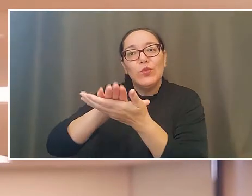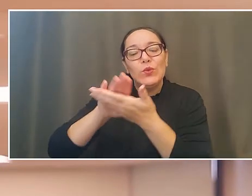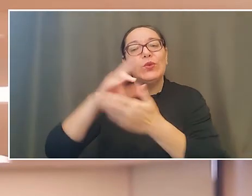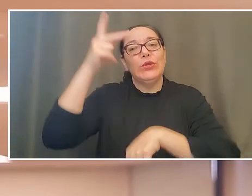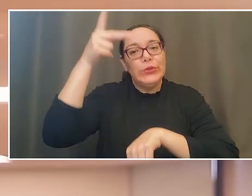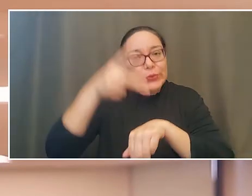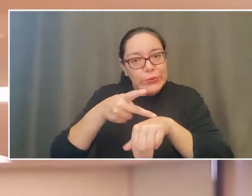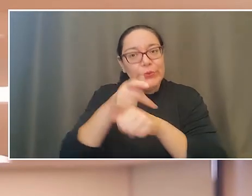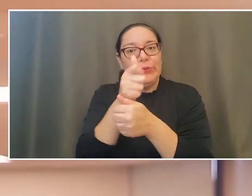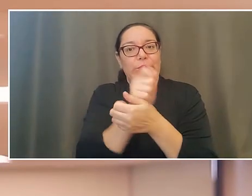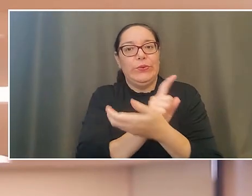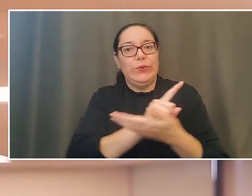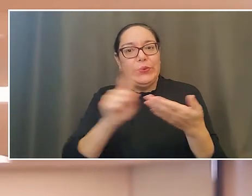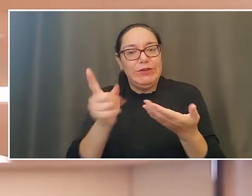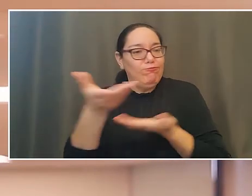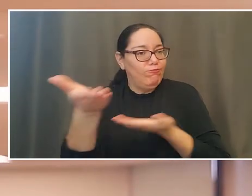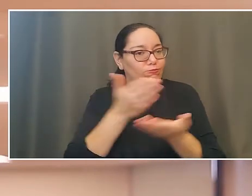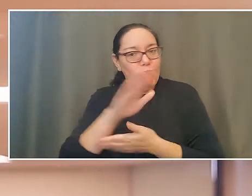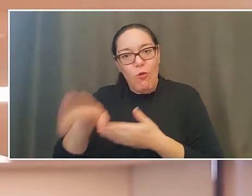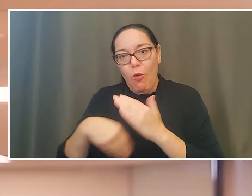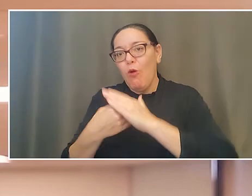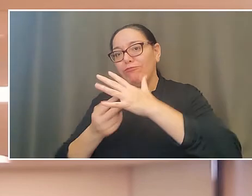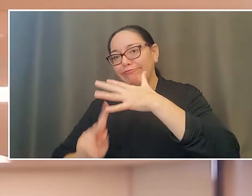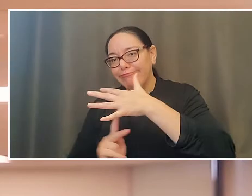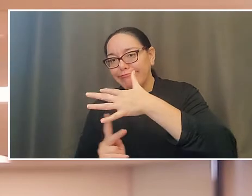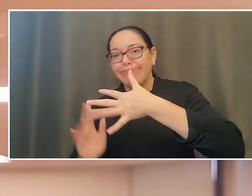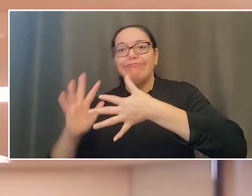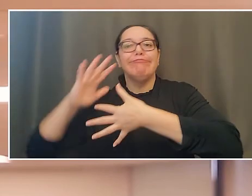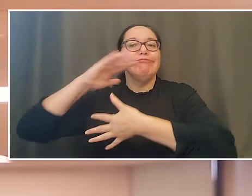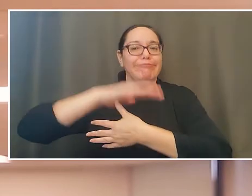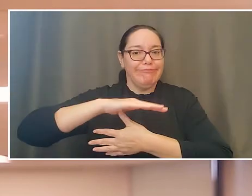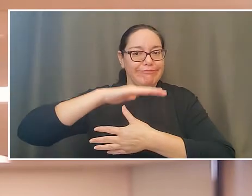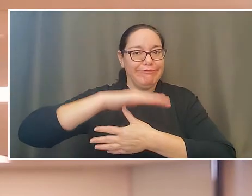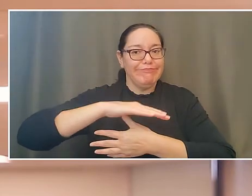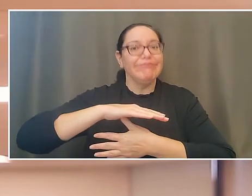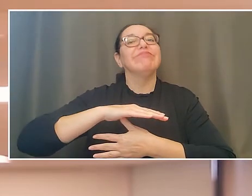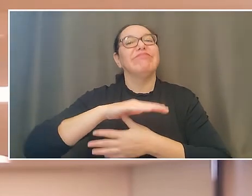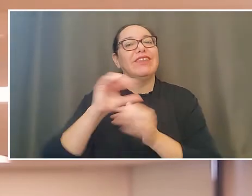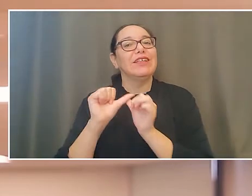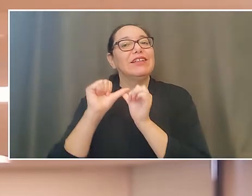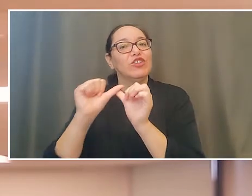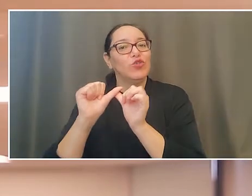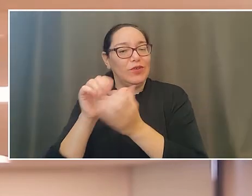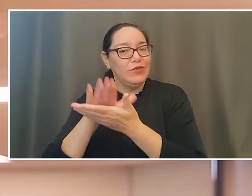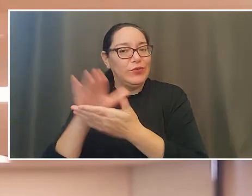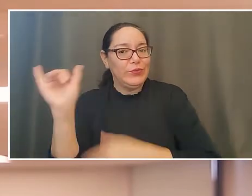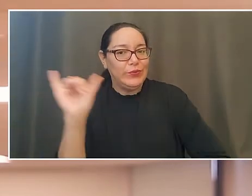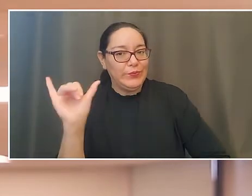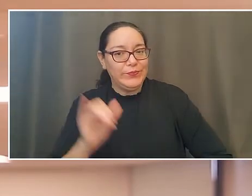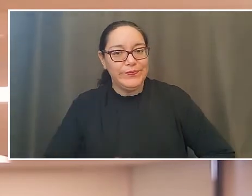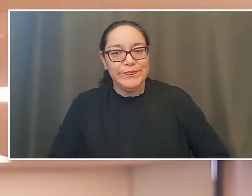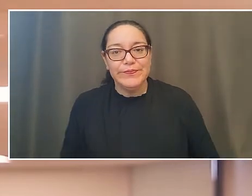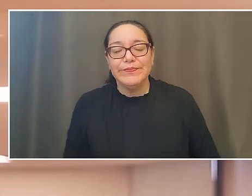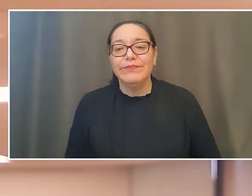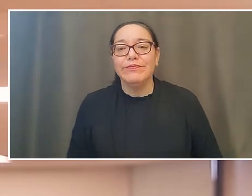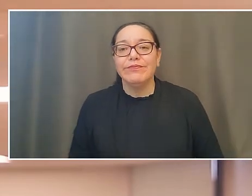week, serving all schools, kindergarten through 12th grade, including continuation